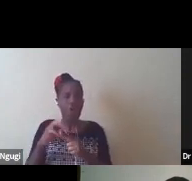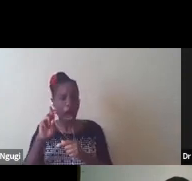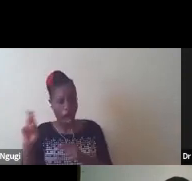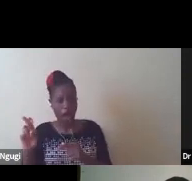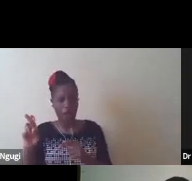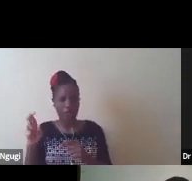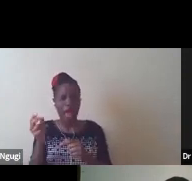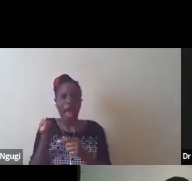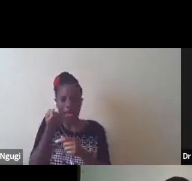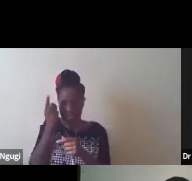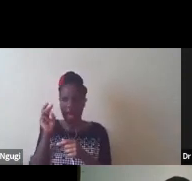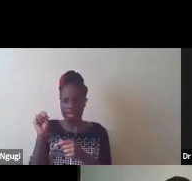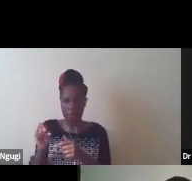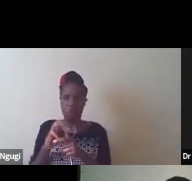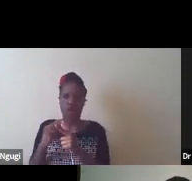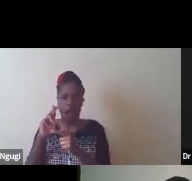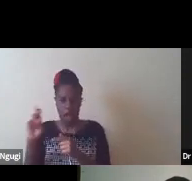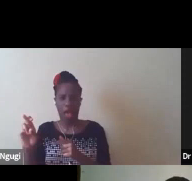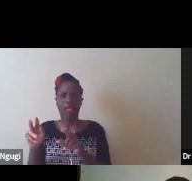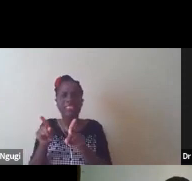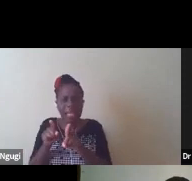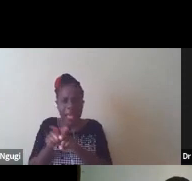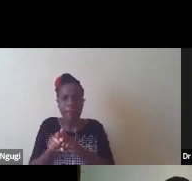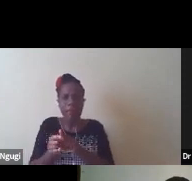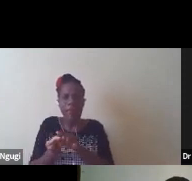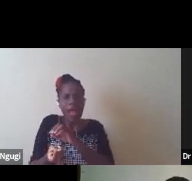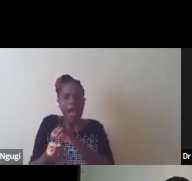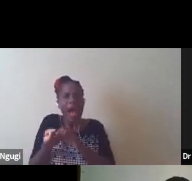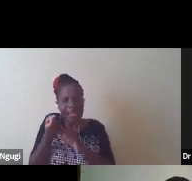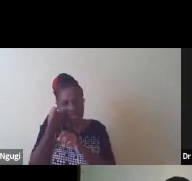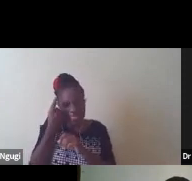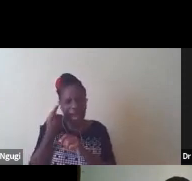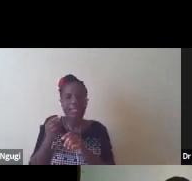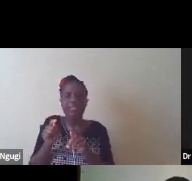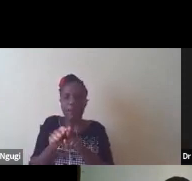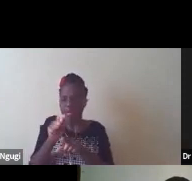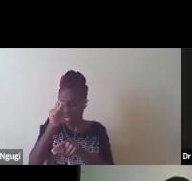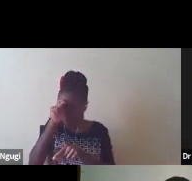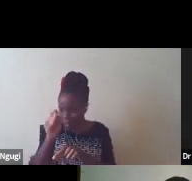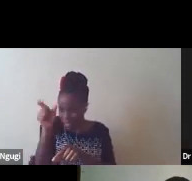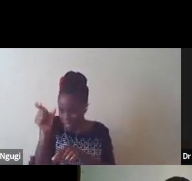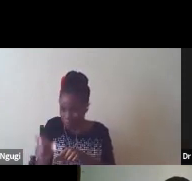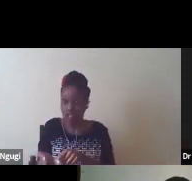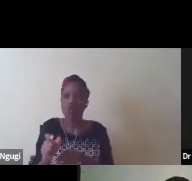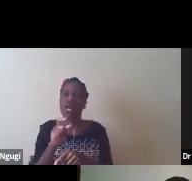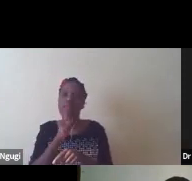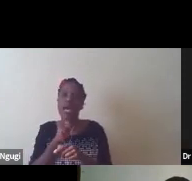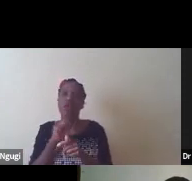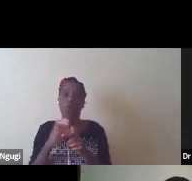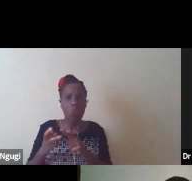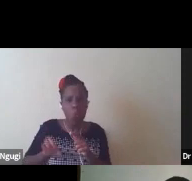in a manner that he appreciates that you respect him for who he is as a human being, and invariably you will agree to